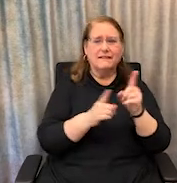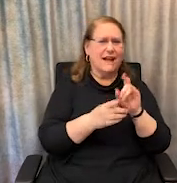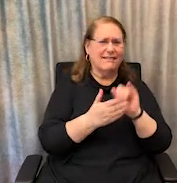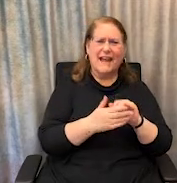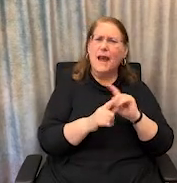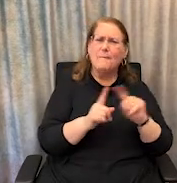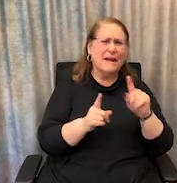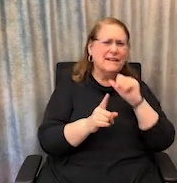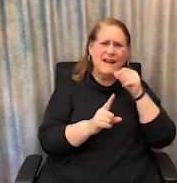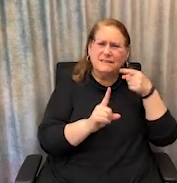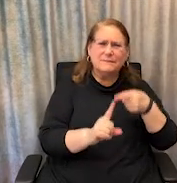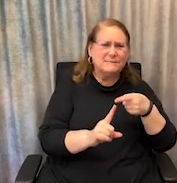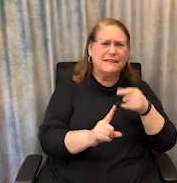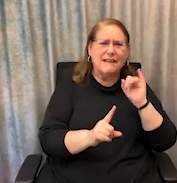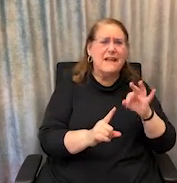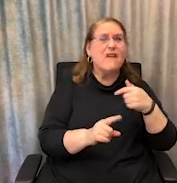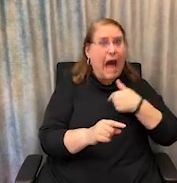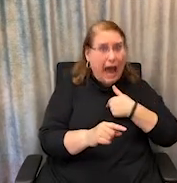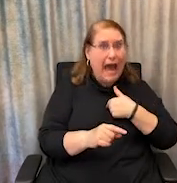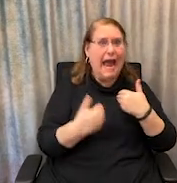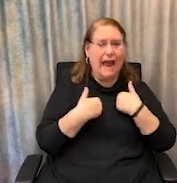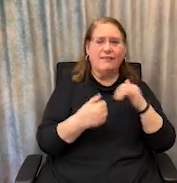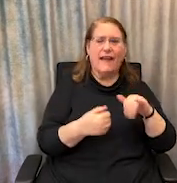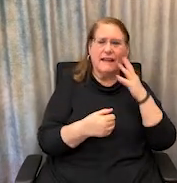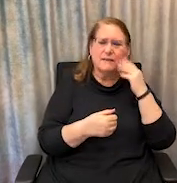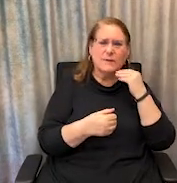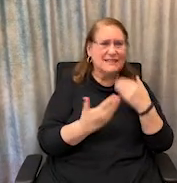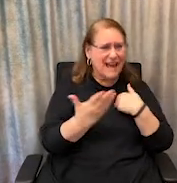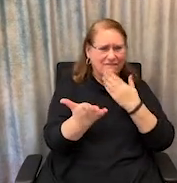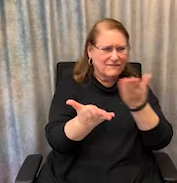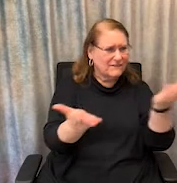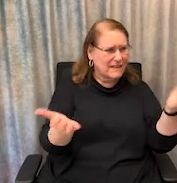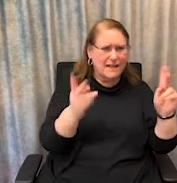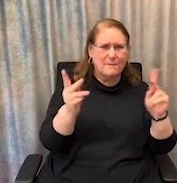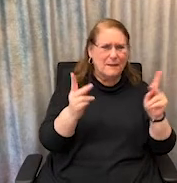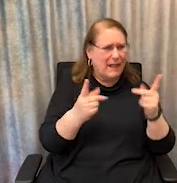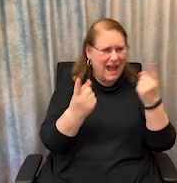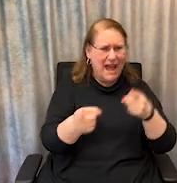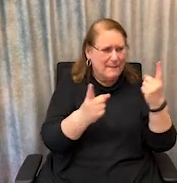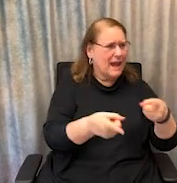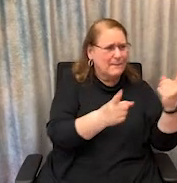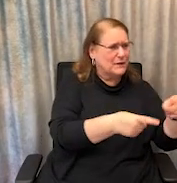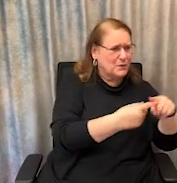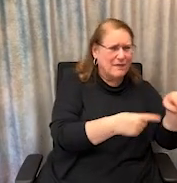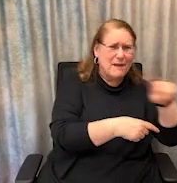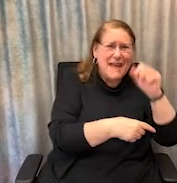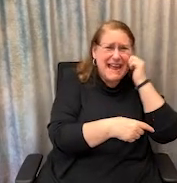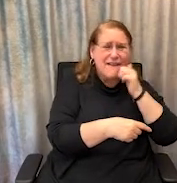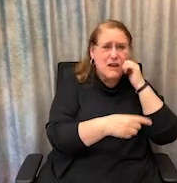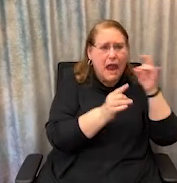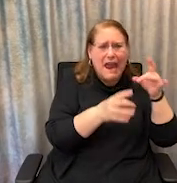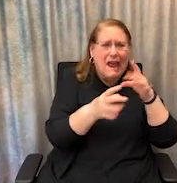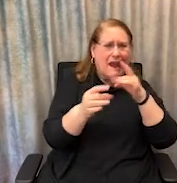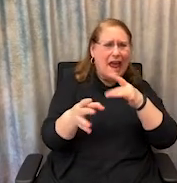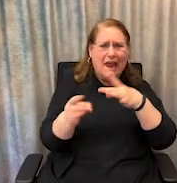but it shouldn't be specifically just about whether or not I have had the experience when there's people who are exposed to such hatred every single day,